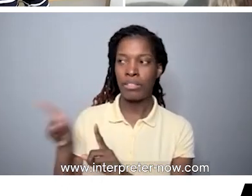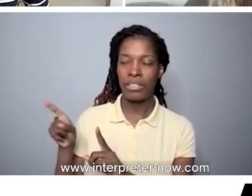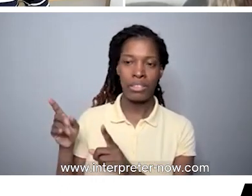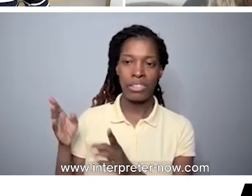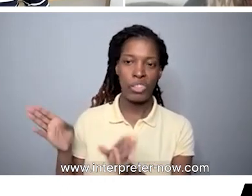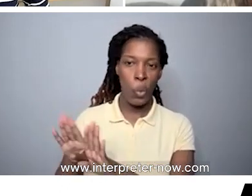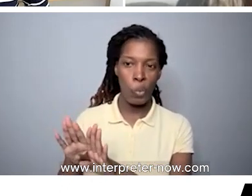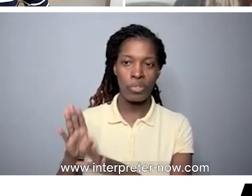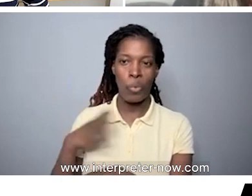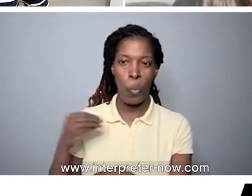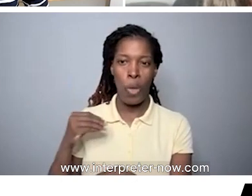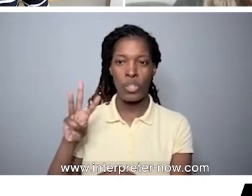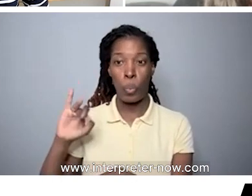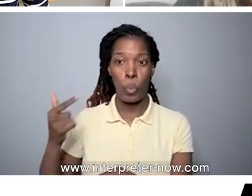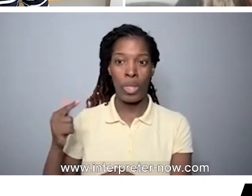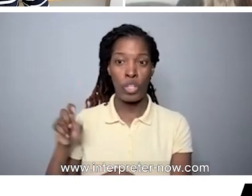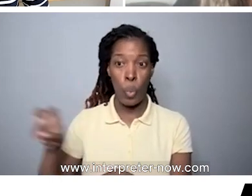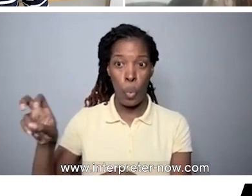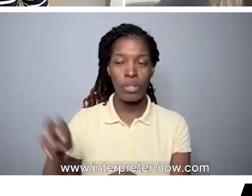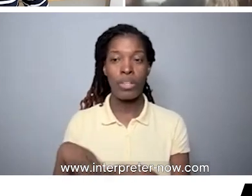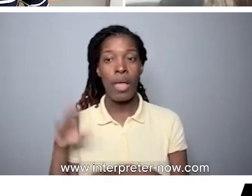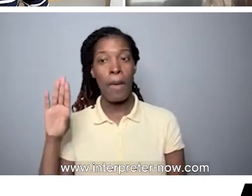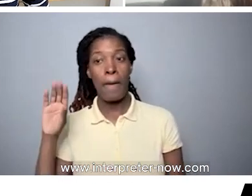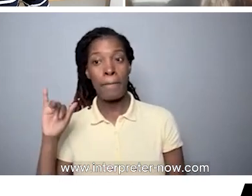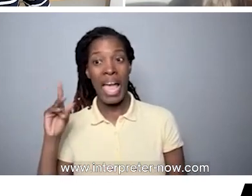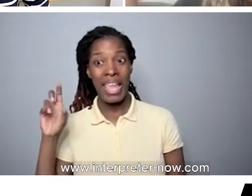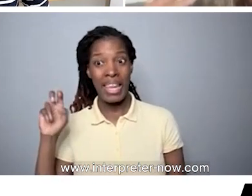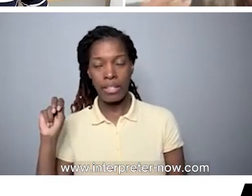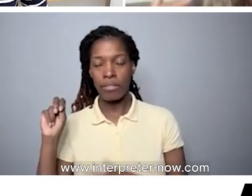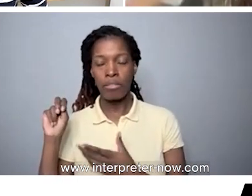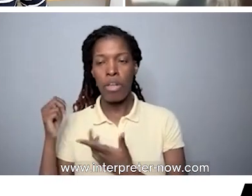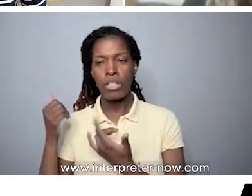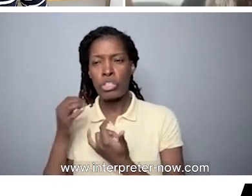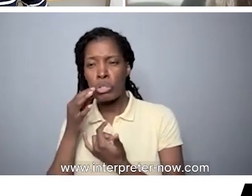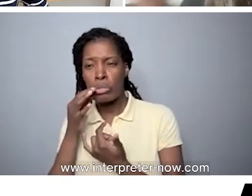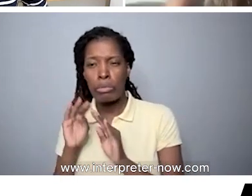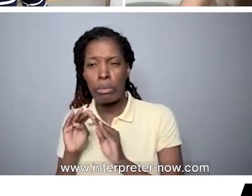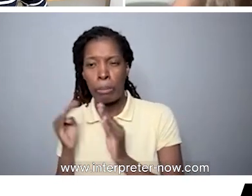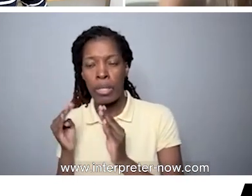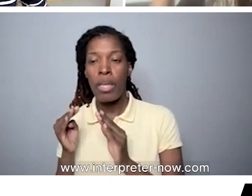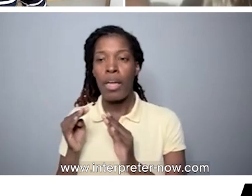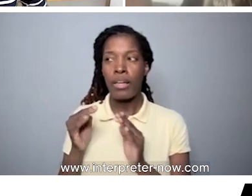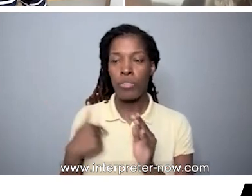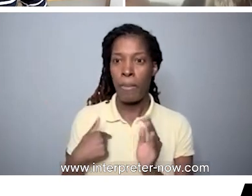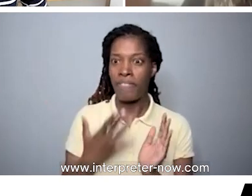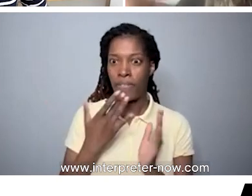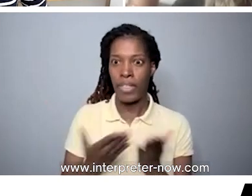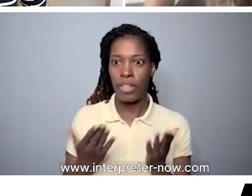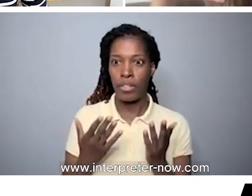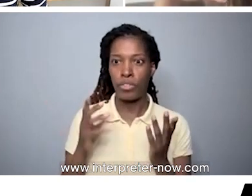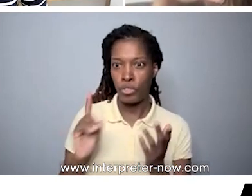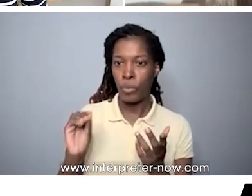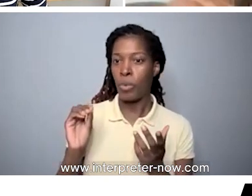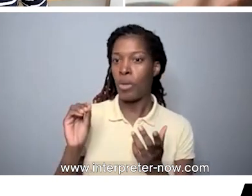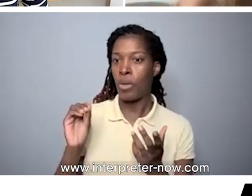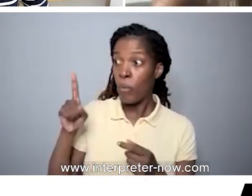still just opening them up. But that was my favorite thing to do, was to invite anybody that I knew, especially people who wouldn't normally have access, and give them tours to